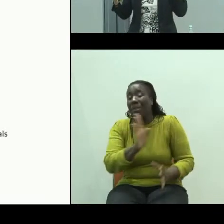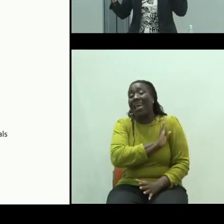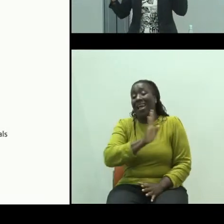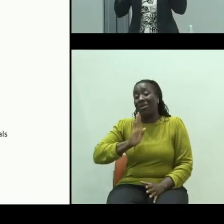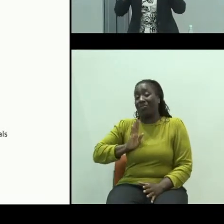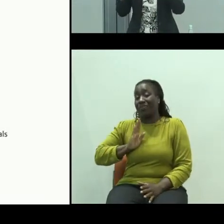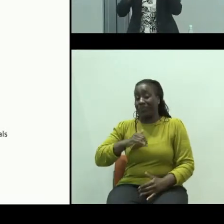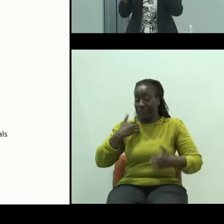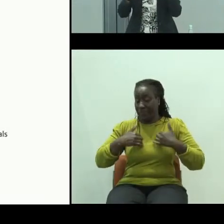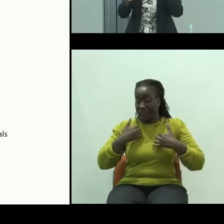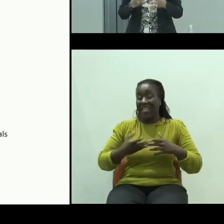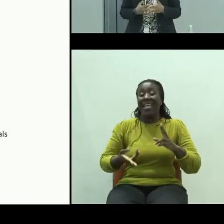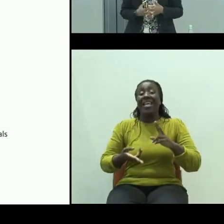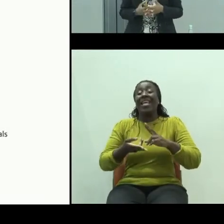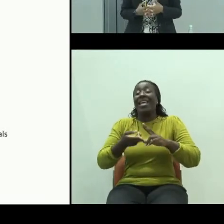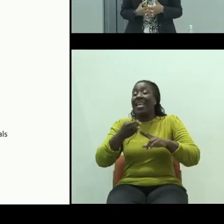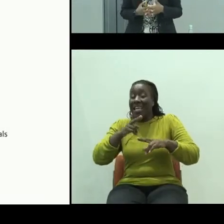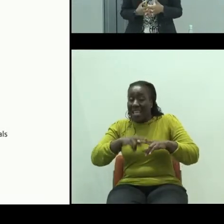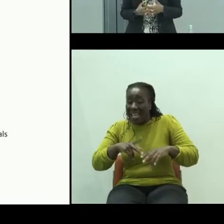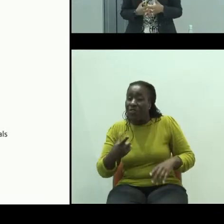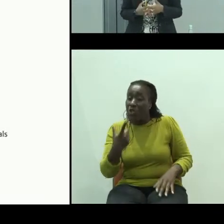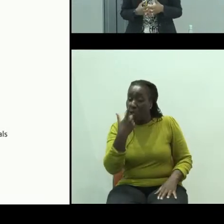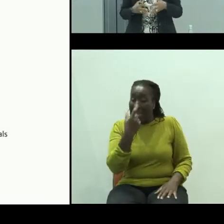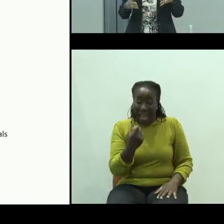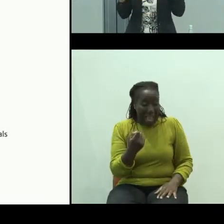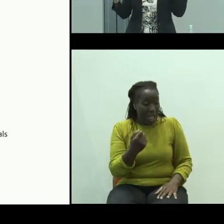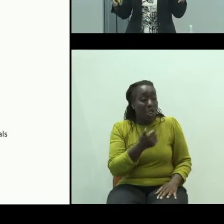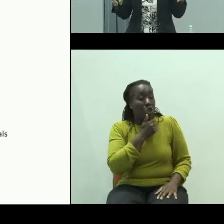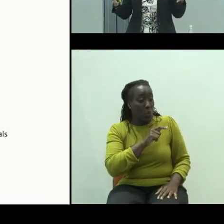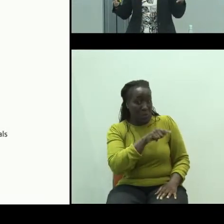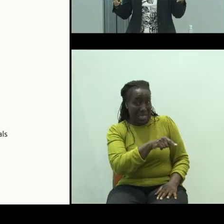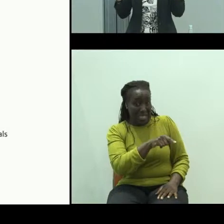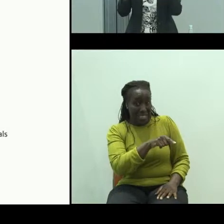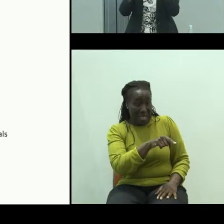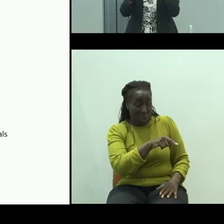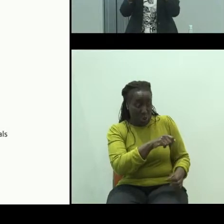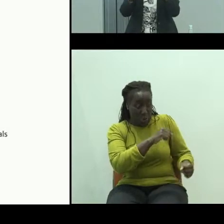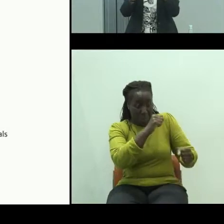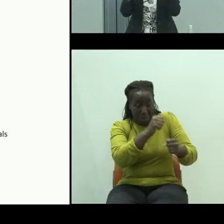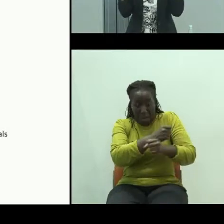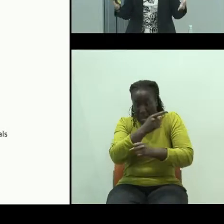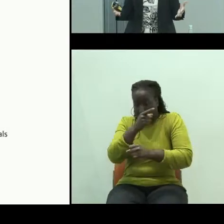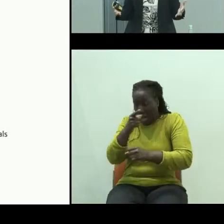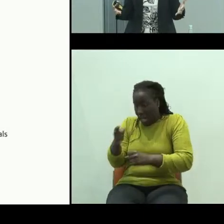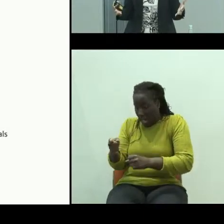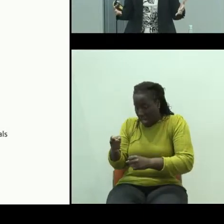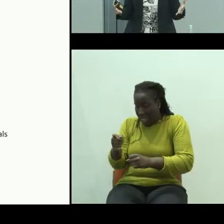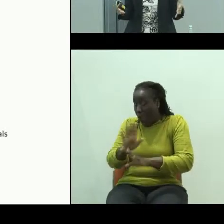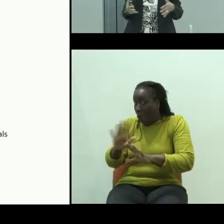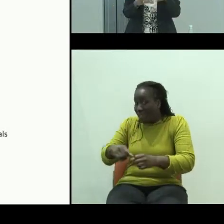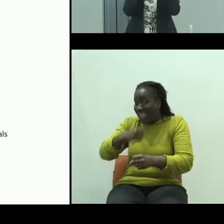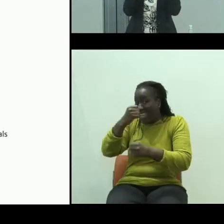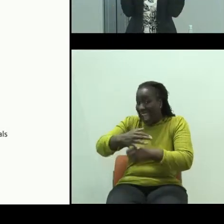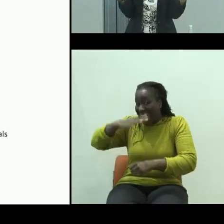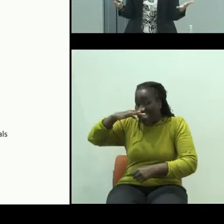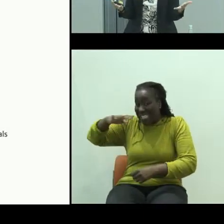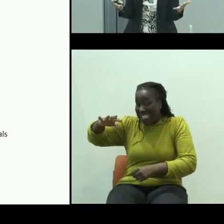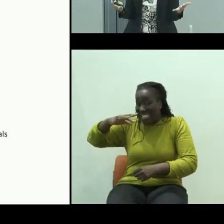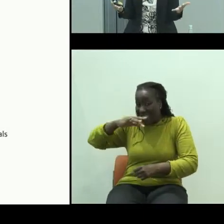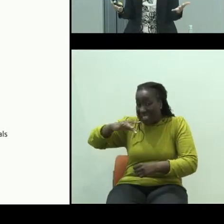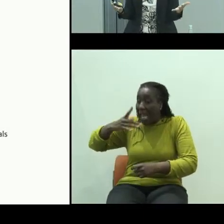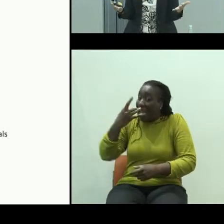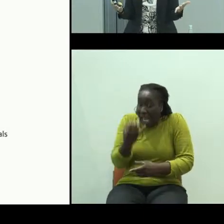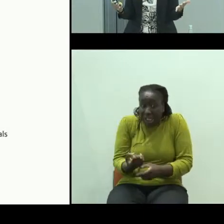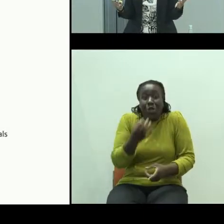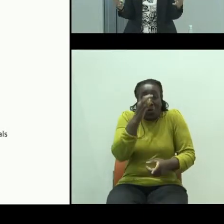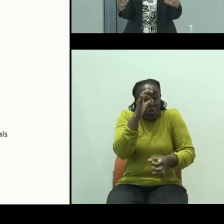not you could take a really heterogeneous mixture like this and use it to make something that wasn't a gas. Could you make a specific